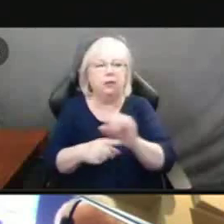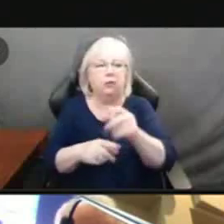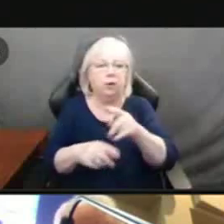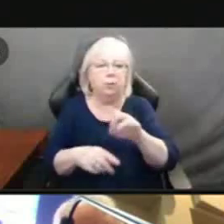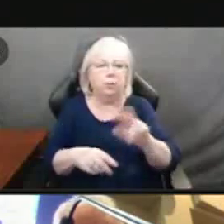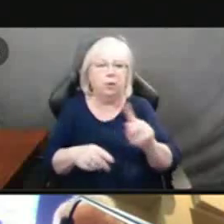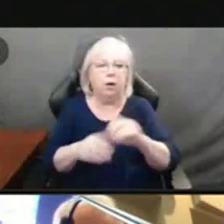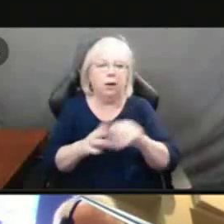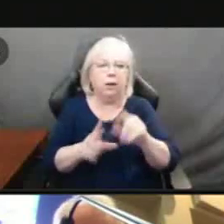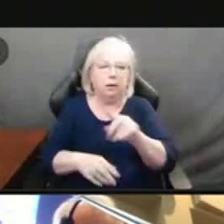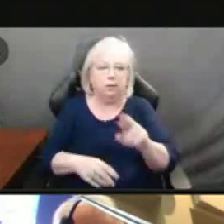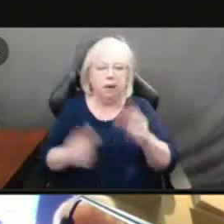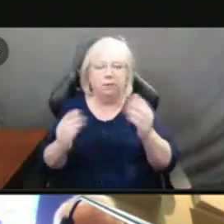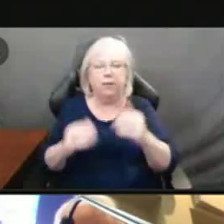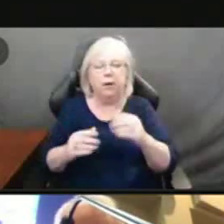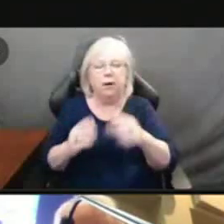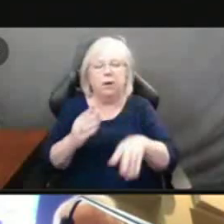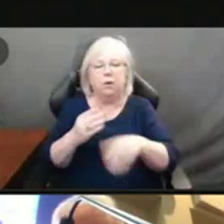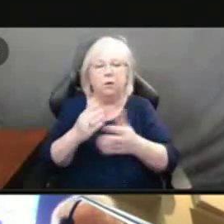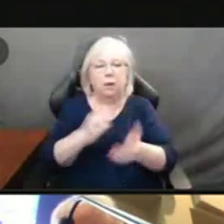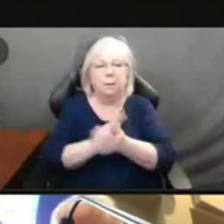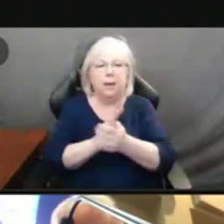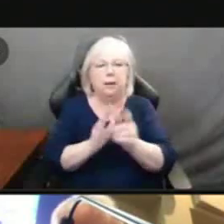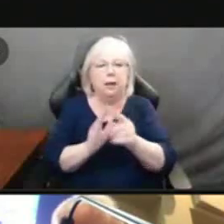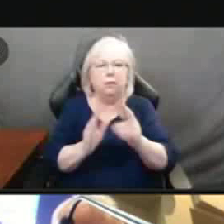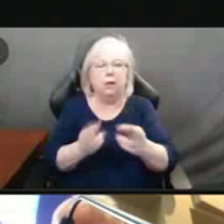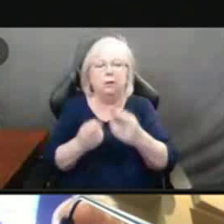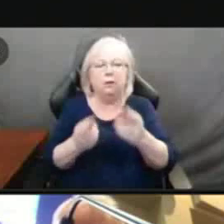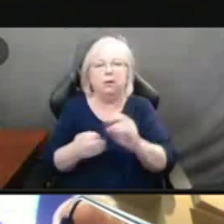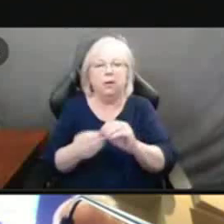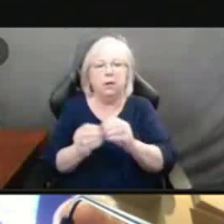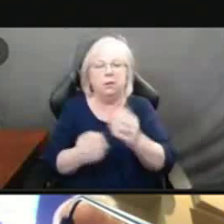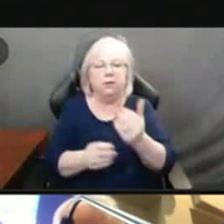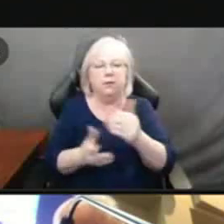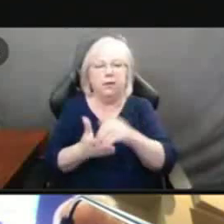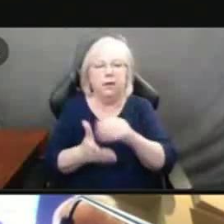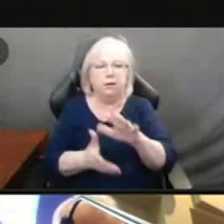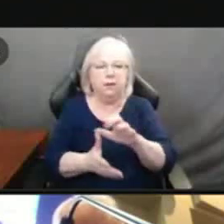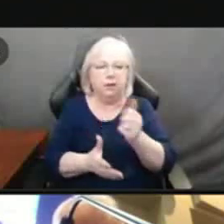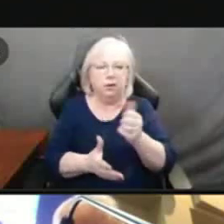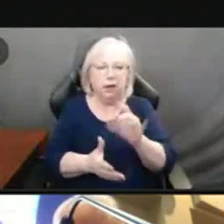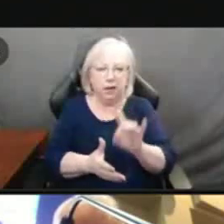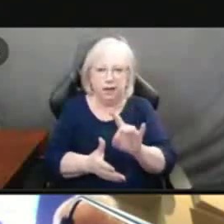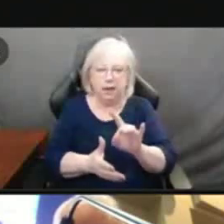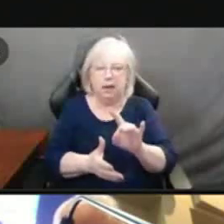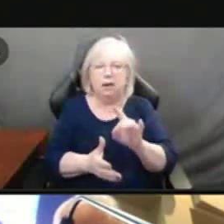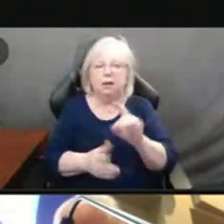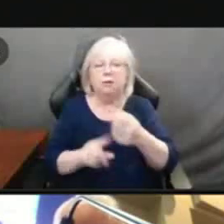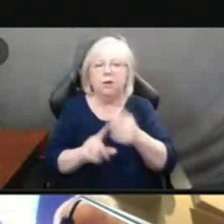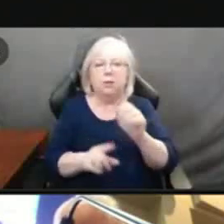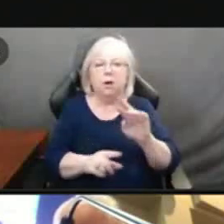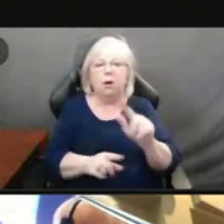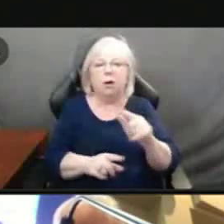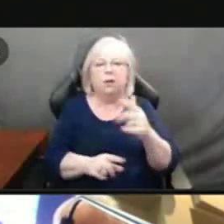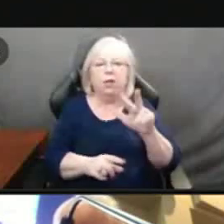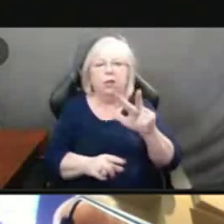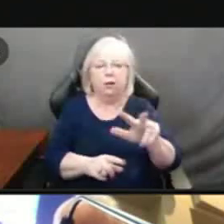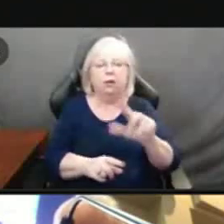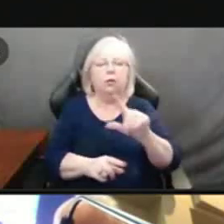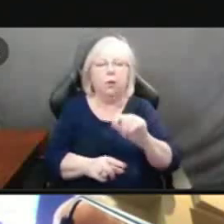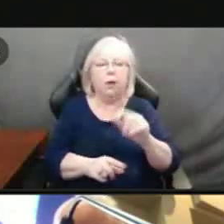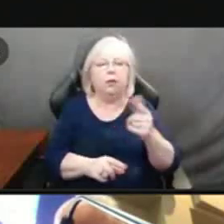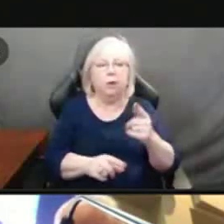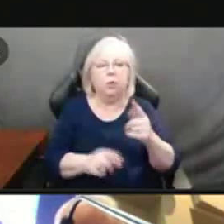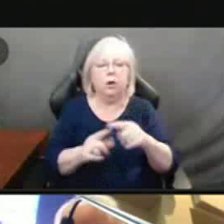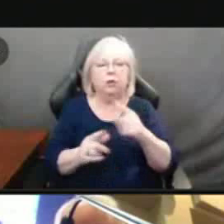purposes a resolution to amend Little Rock, Arkansas, resolution number 15,518 of August the 3rd, 2021, to